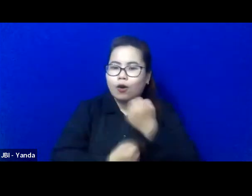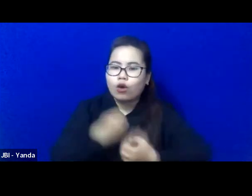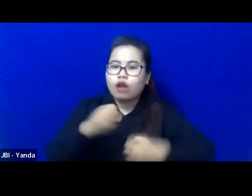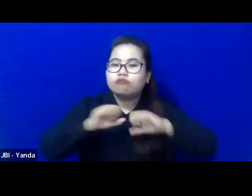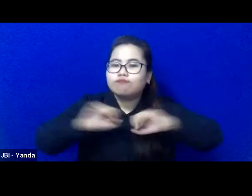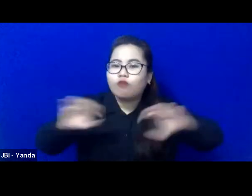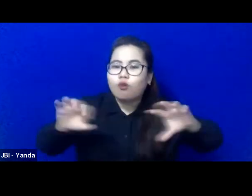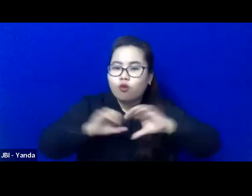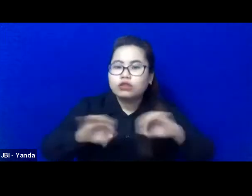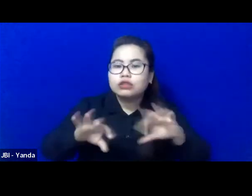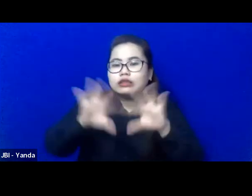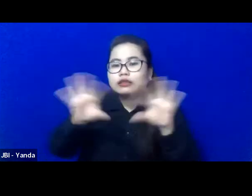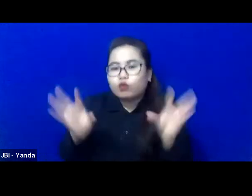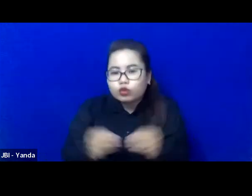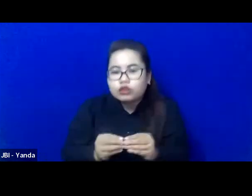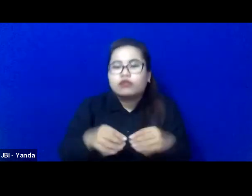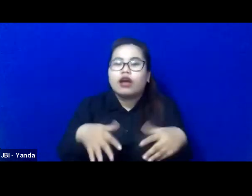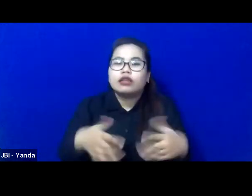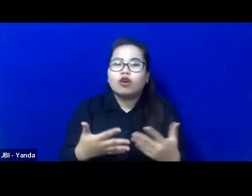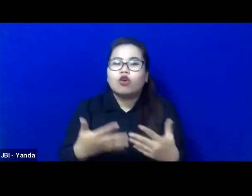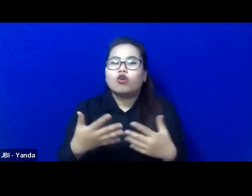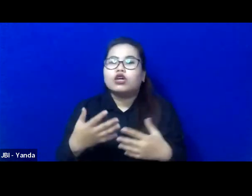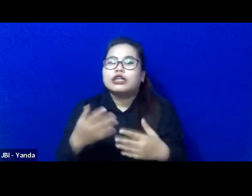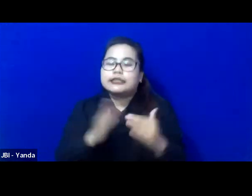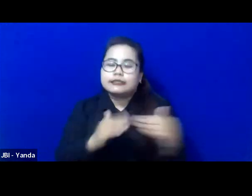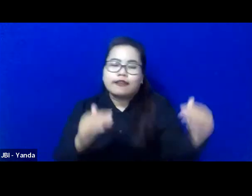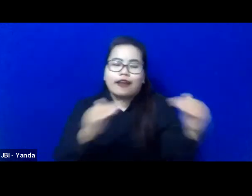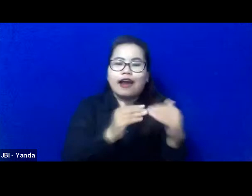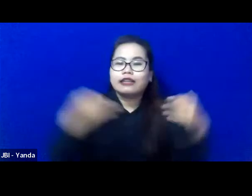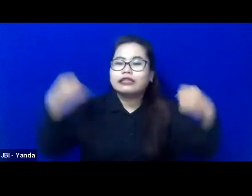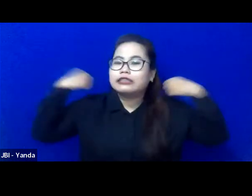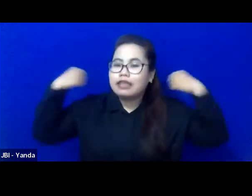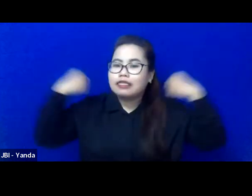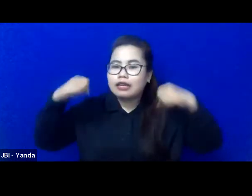Australia. And that's our work that we're embarking on.